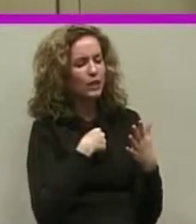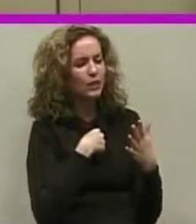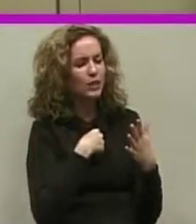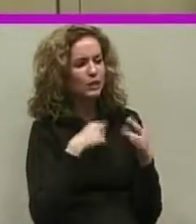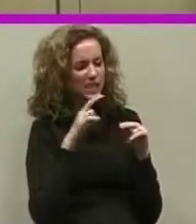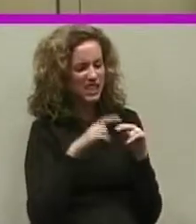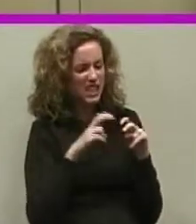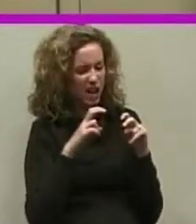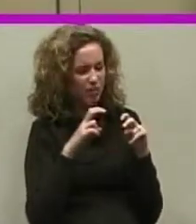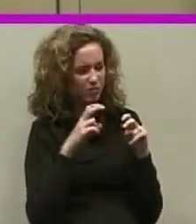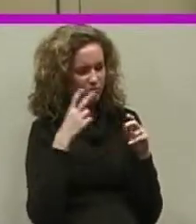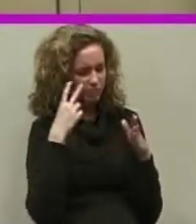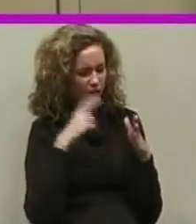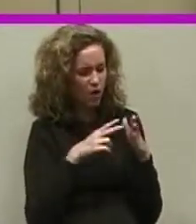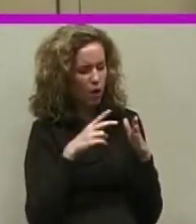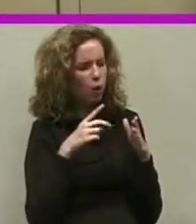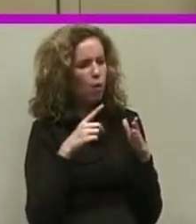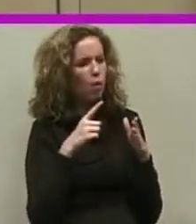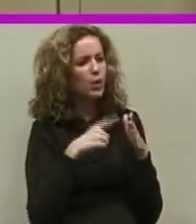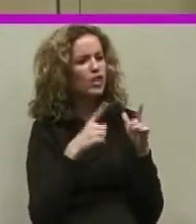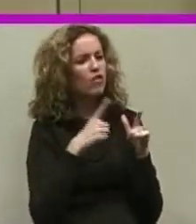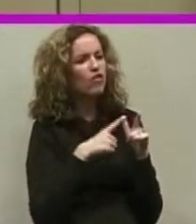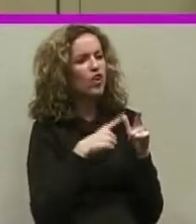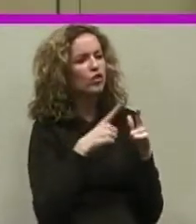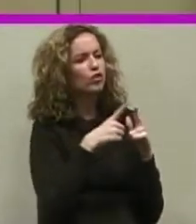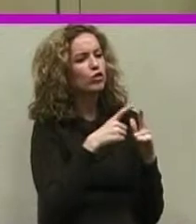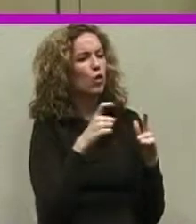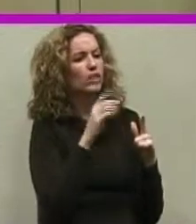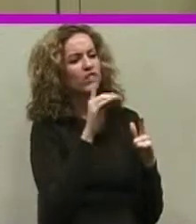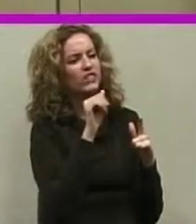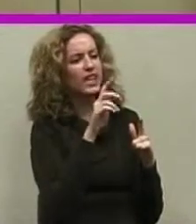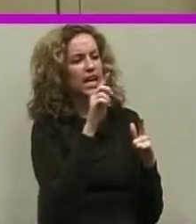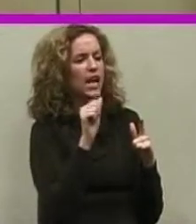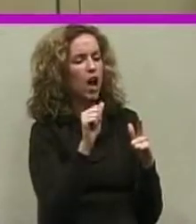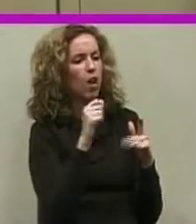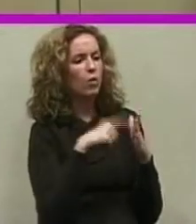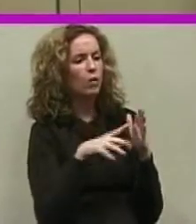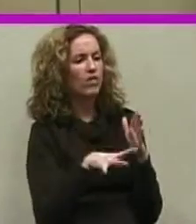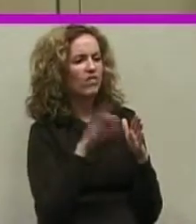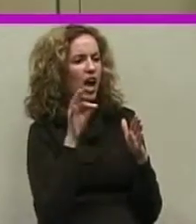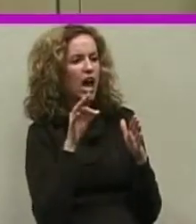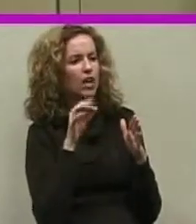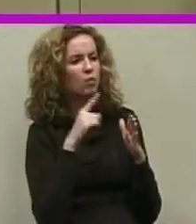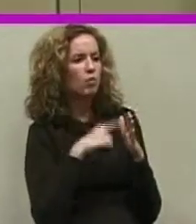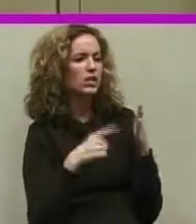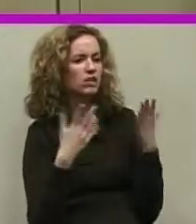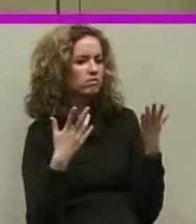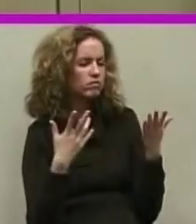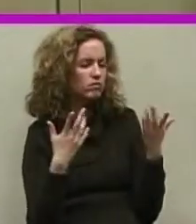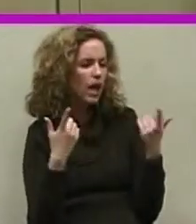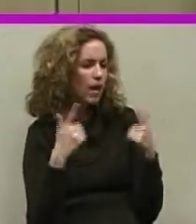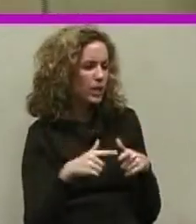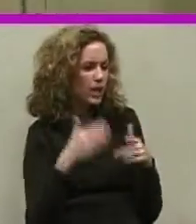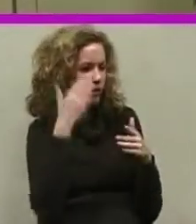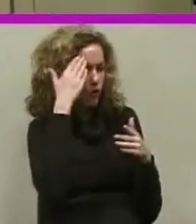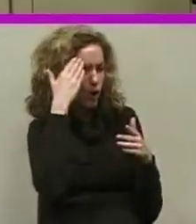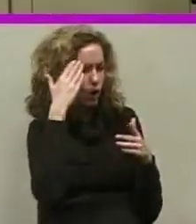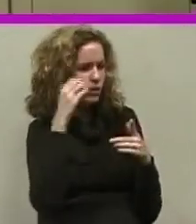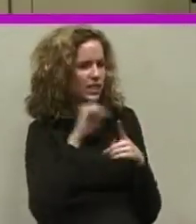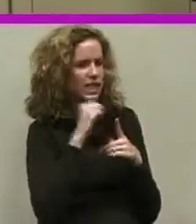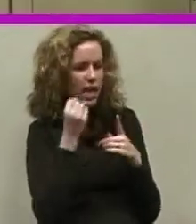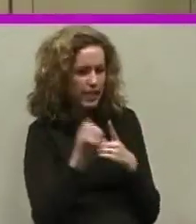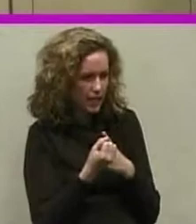the first source of data. What did we find out about? Did we find out anything about the context? Anything about setting that makes a difference?